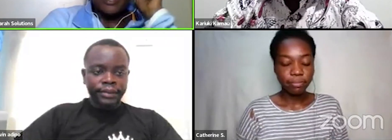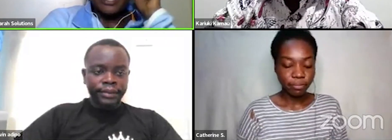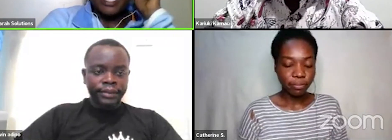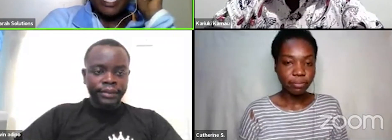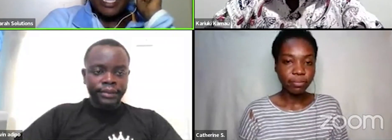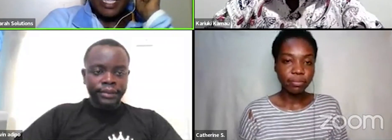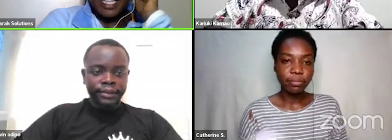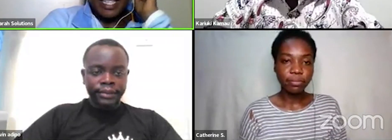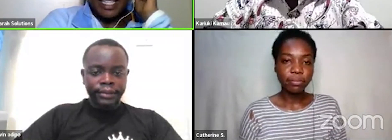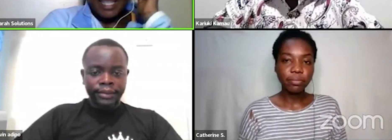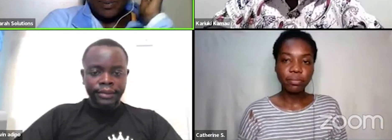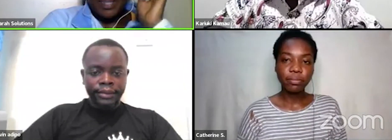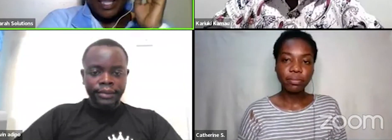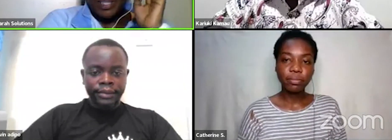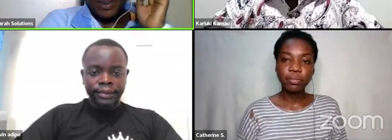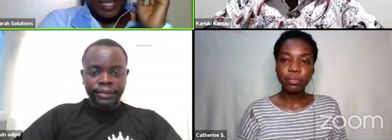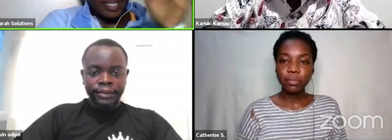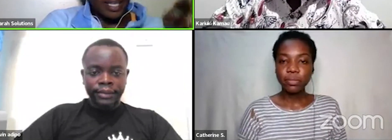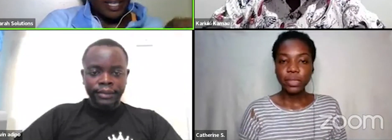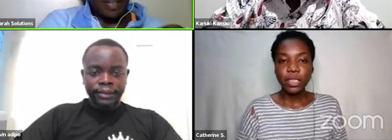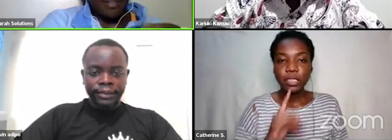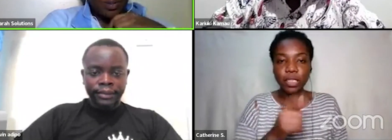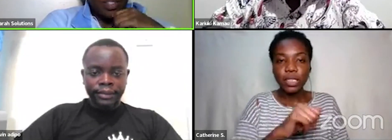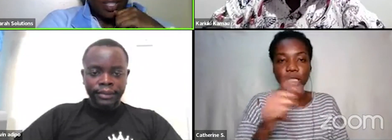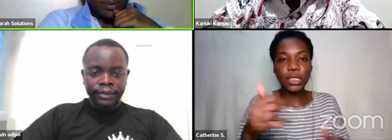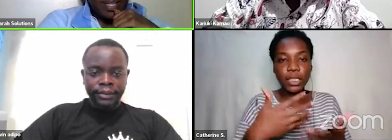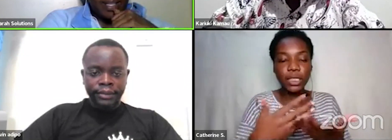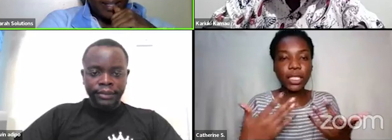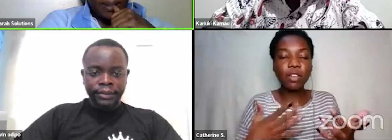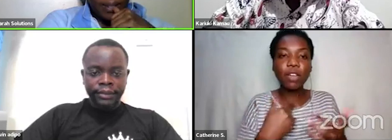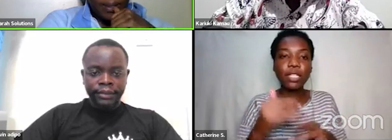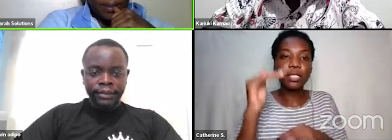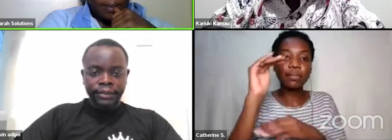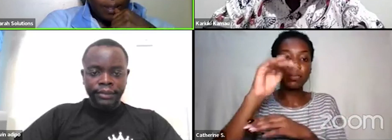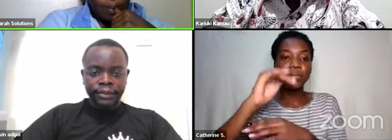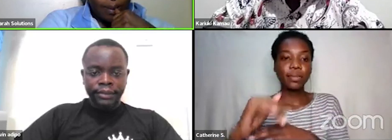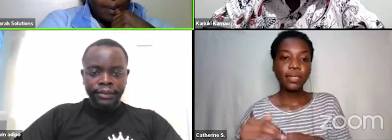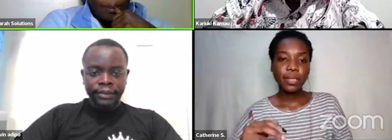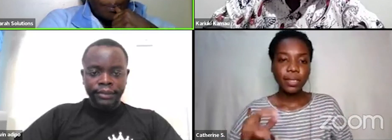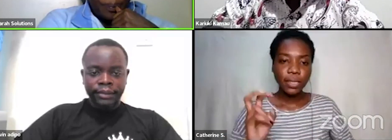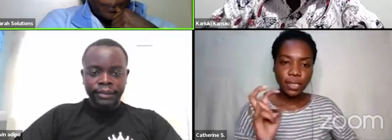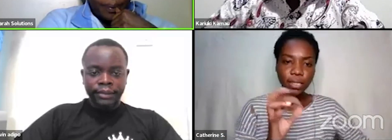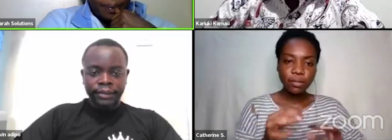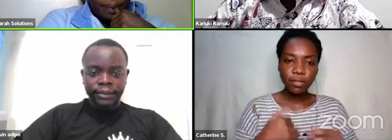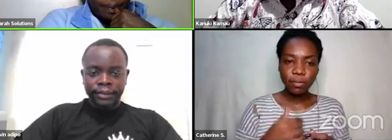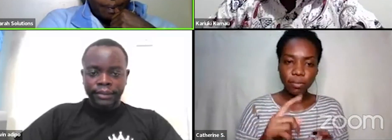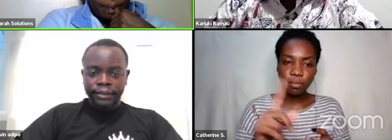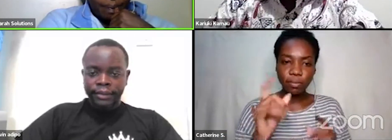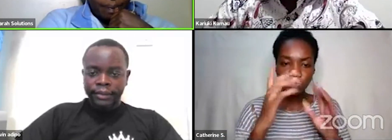Okay, so, and the other thing that I wanted to ask, Kevin, you can check whether there are any questions on Facebook.